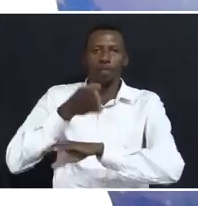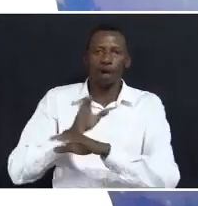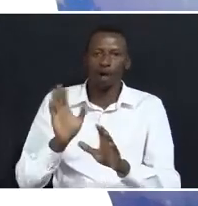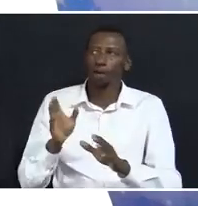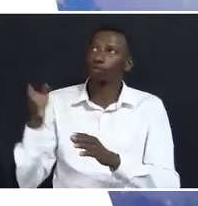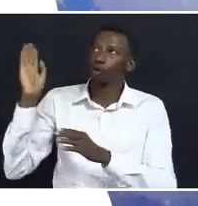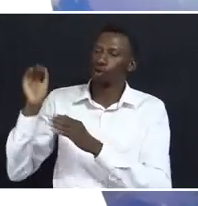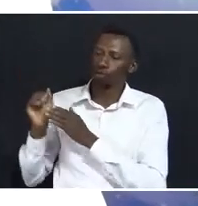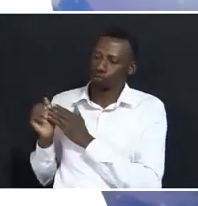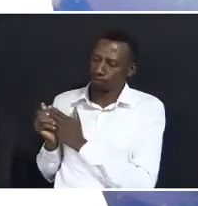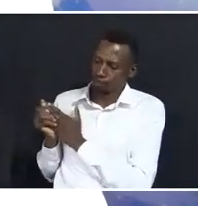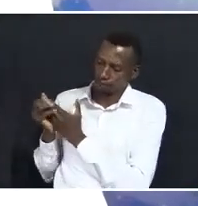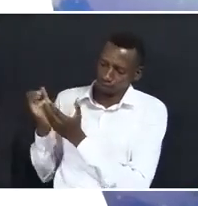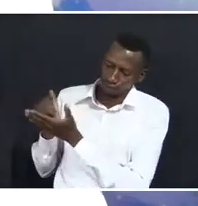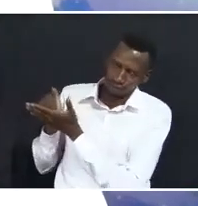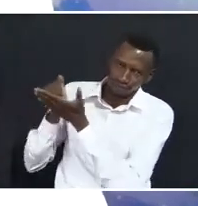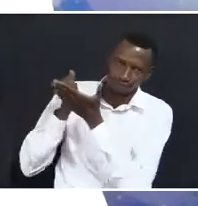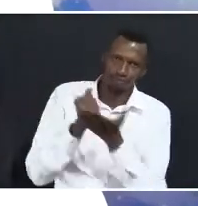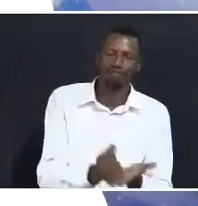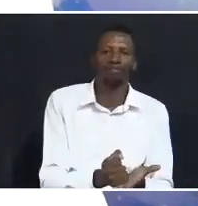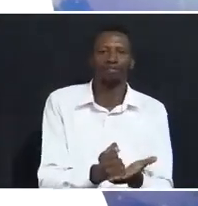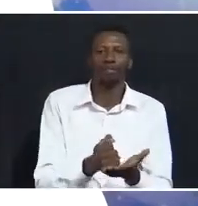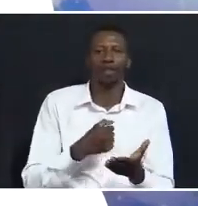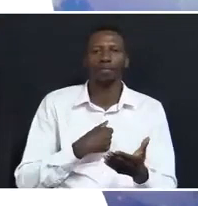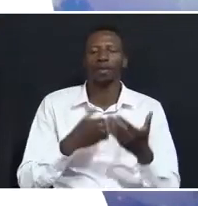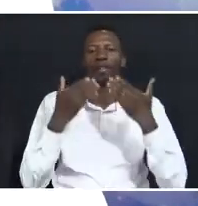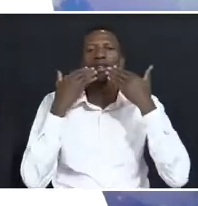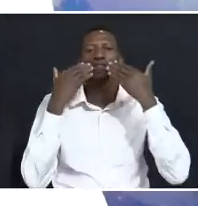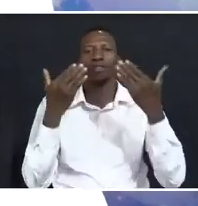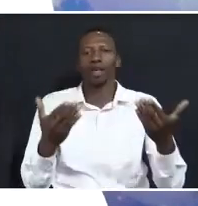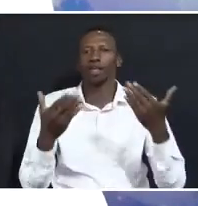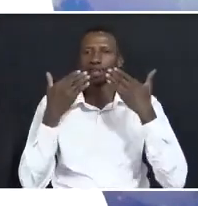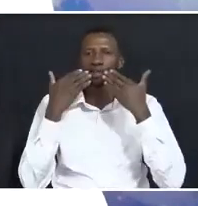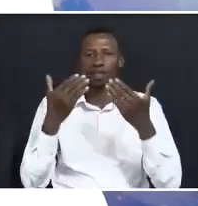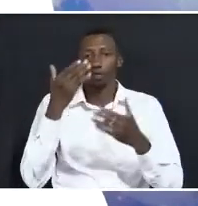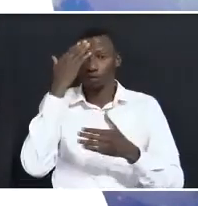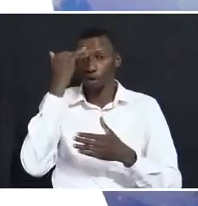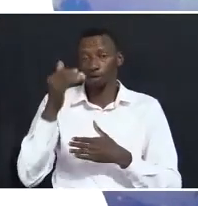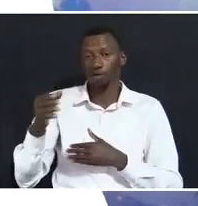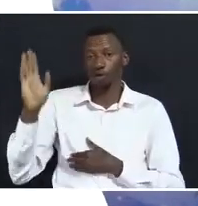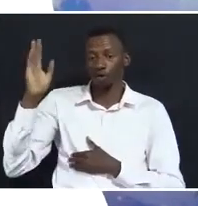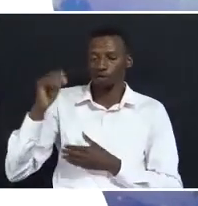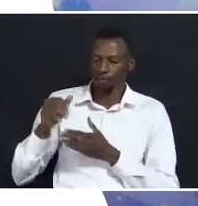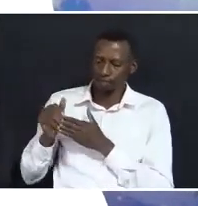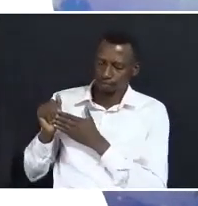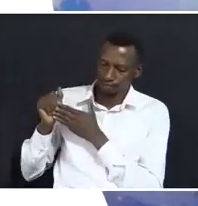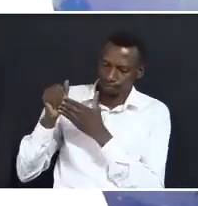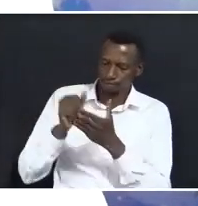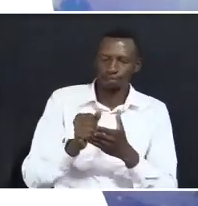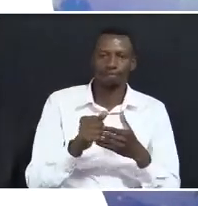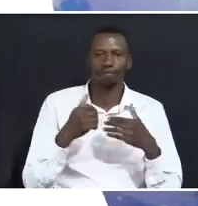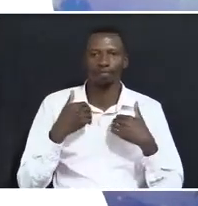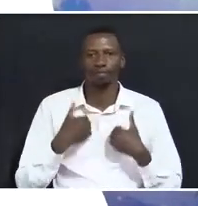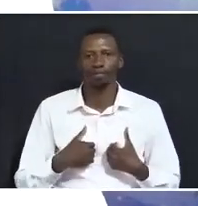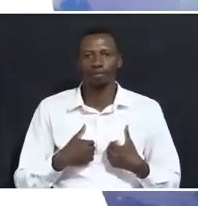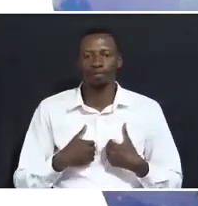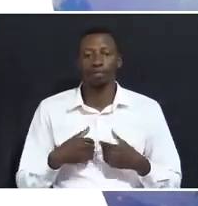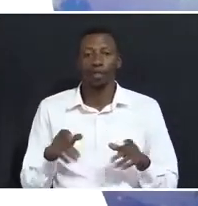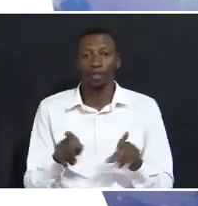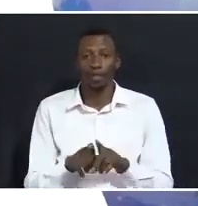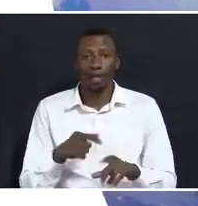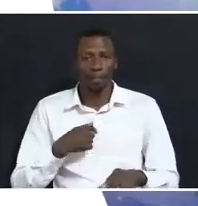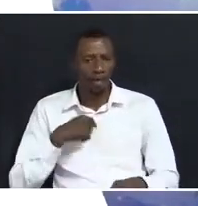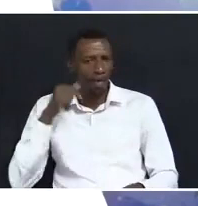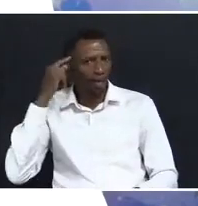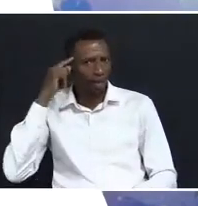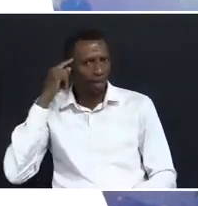brought. And I am grateful that the Lord brought me. I believe that you also did not